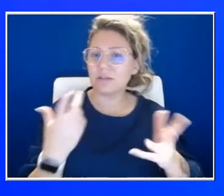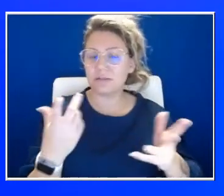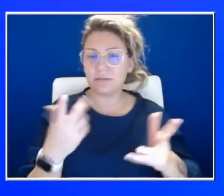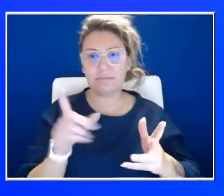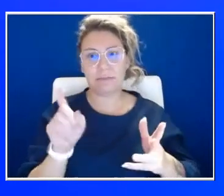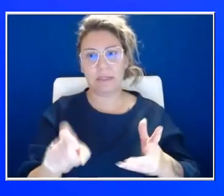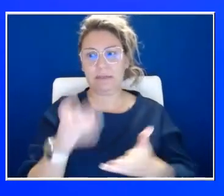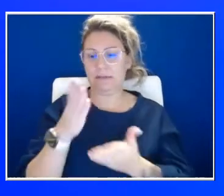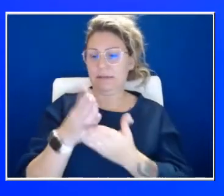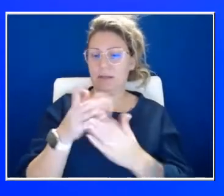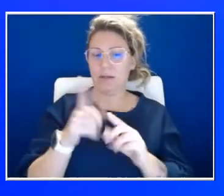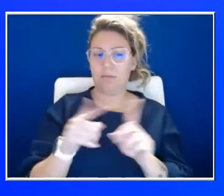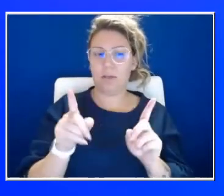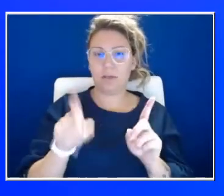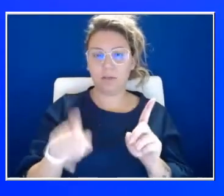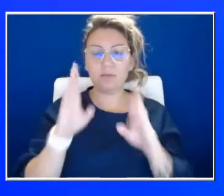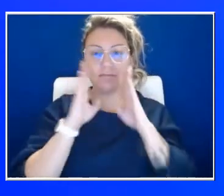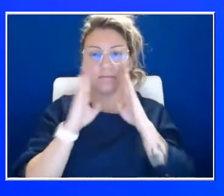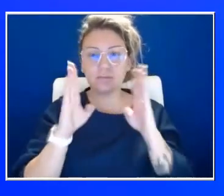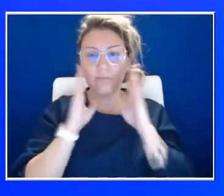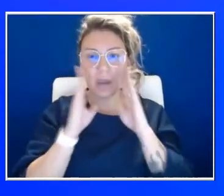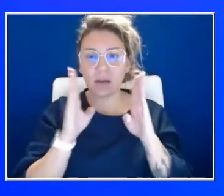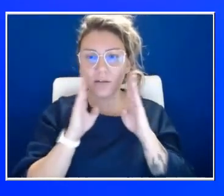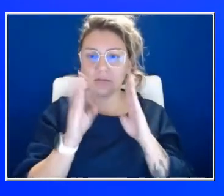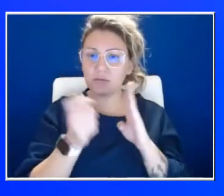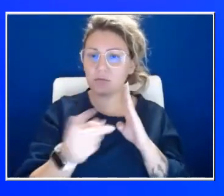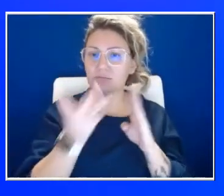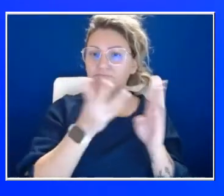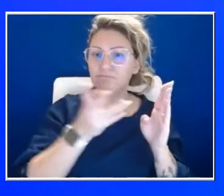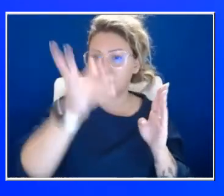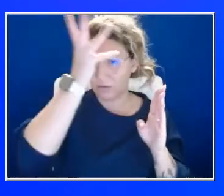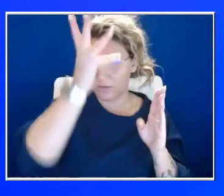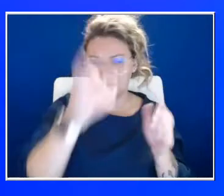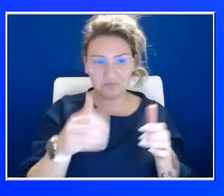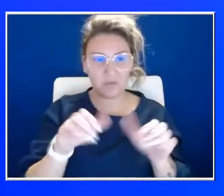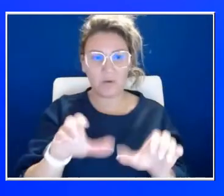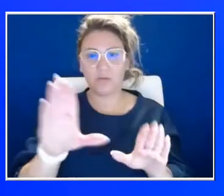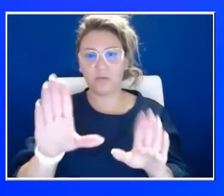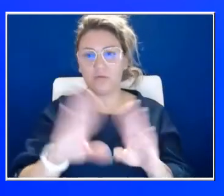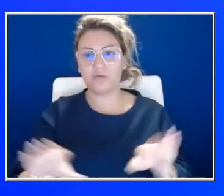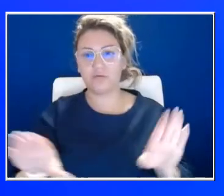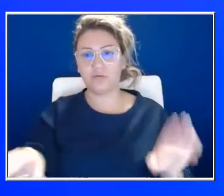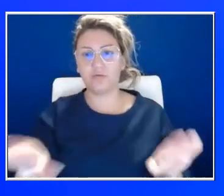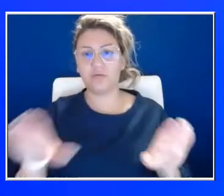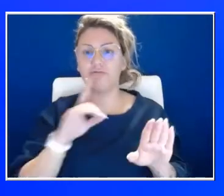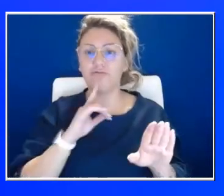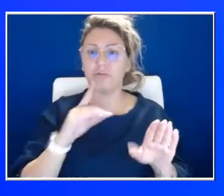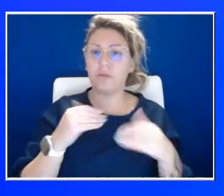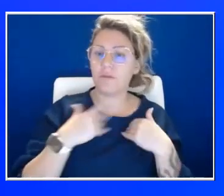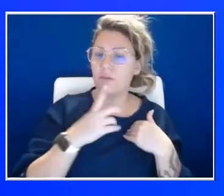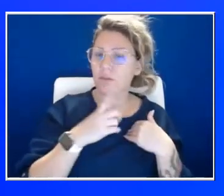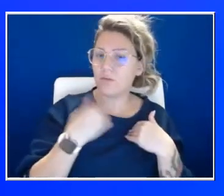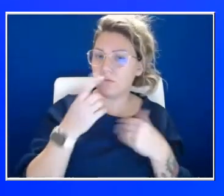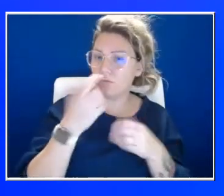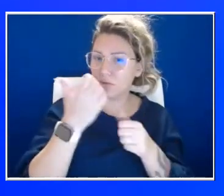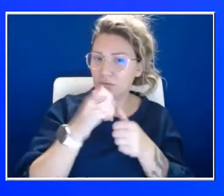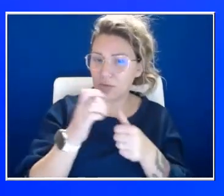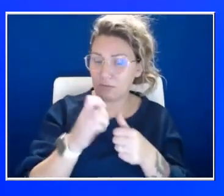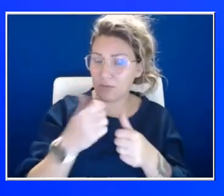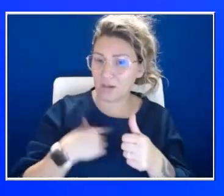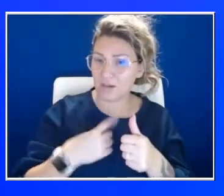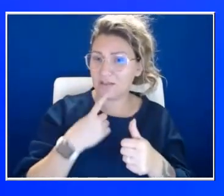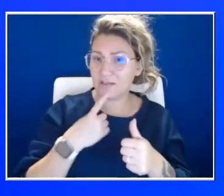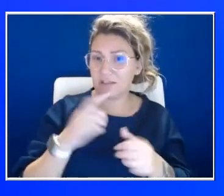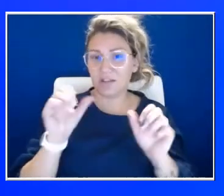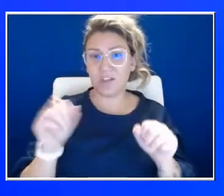they do have to pay attention. And there's some parents that just don't want their children doing something like that. But remember what I just said, it could be a